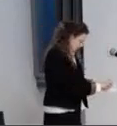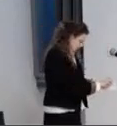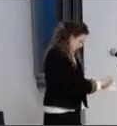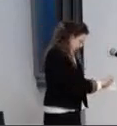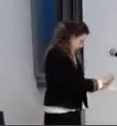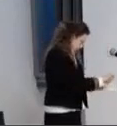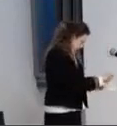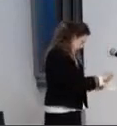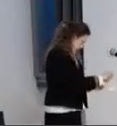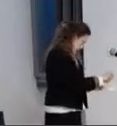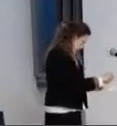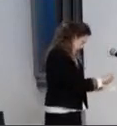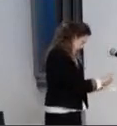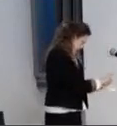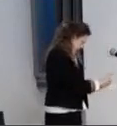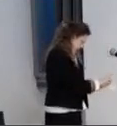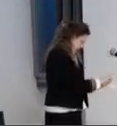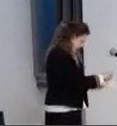perfume, my map,